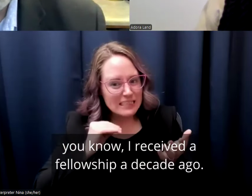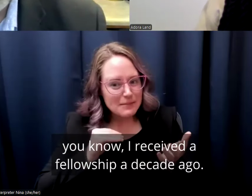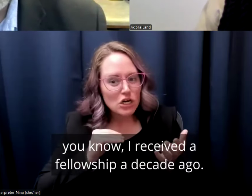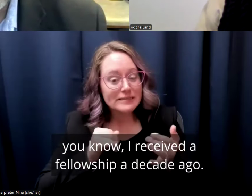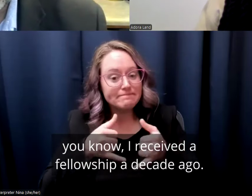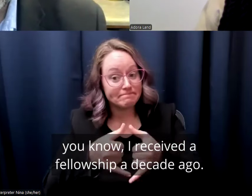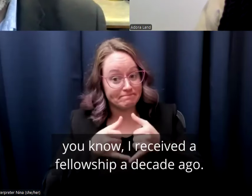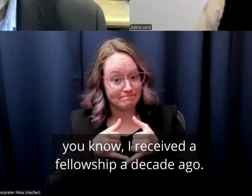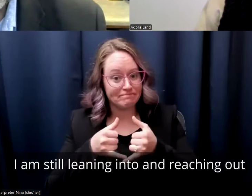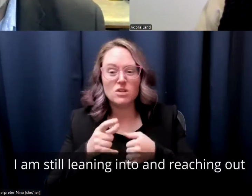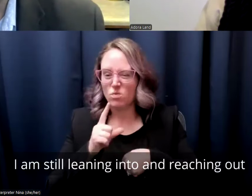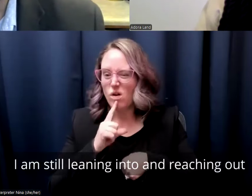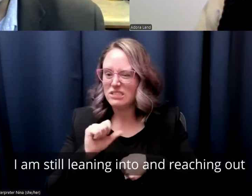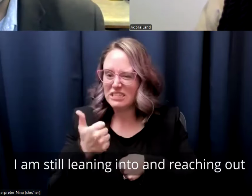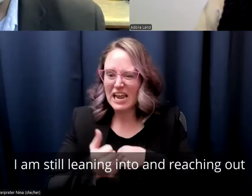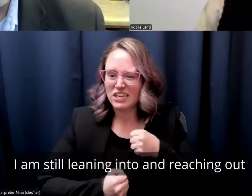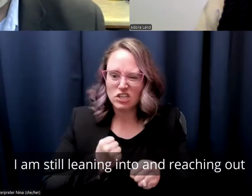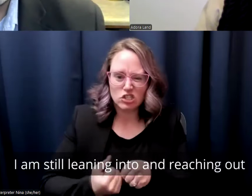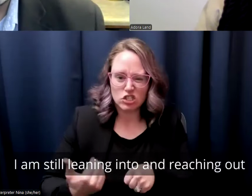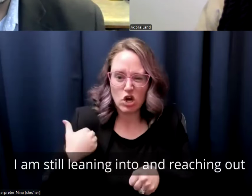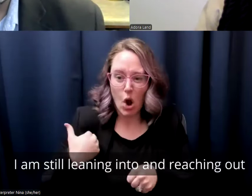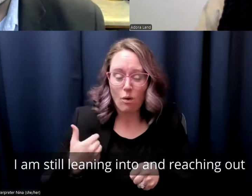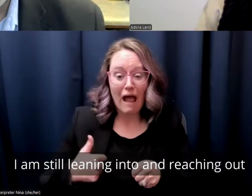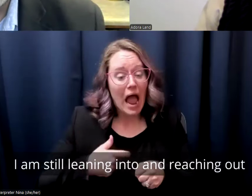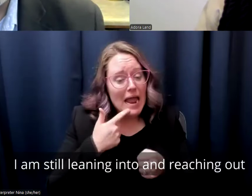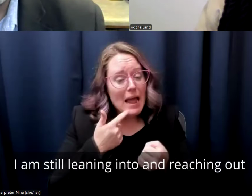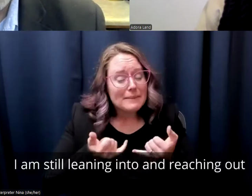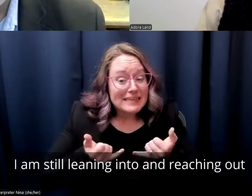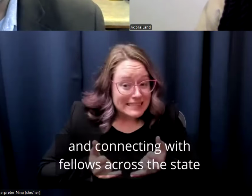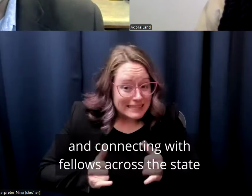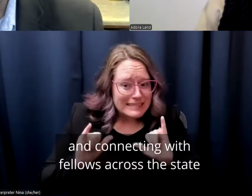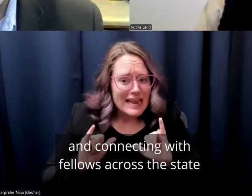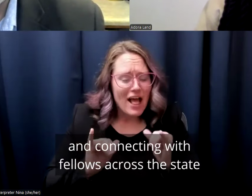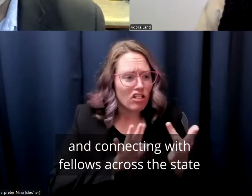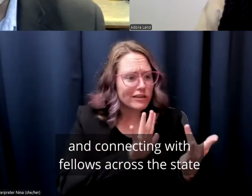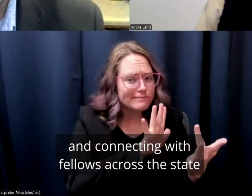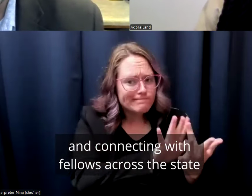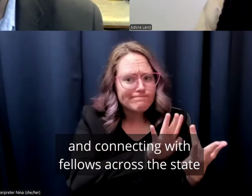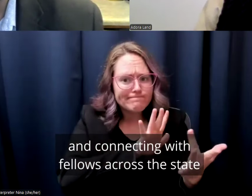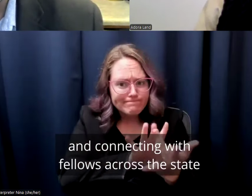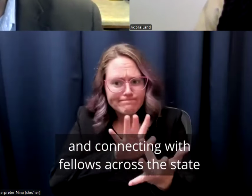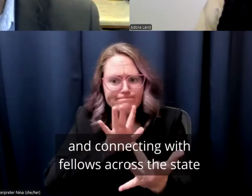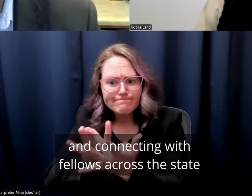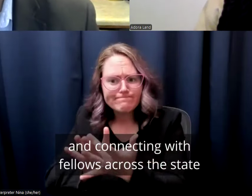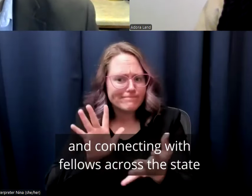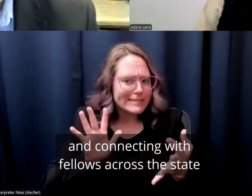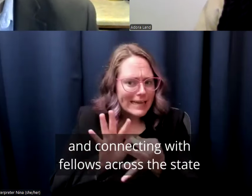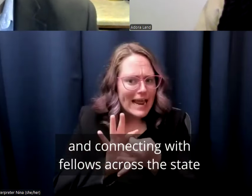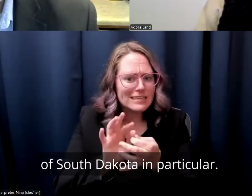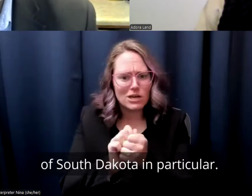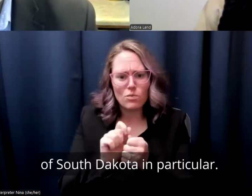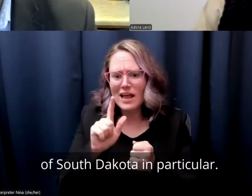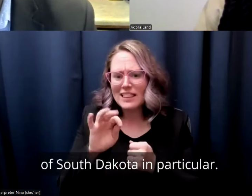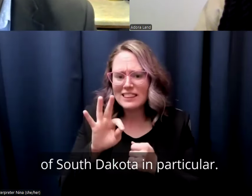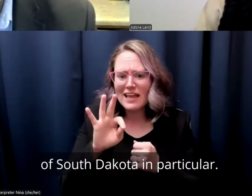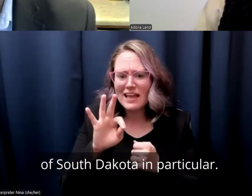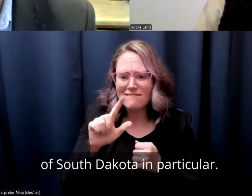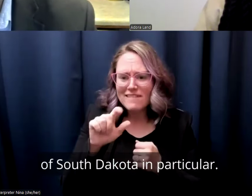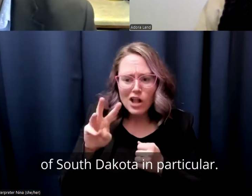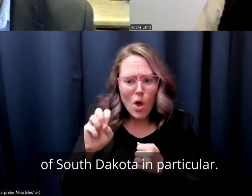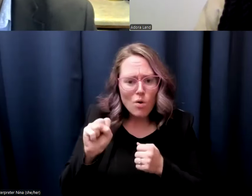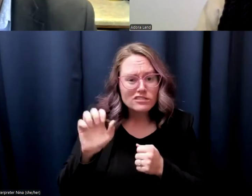a decade ago. I am still leaning into and reaching out and connecting with fellows across the state of South Dakota